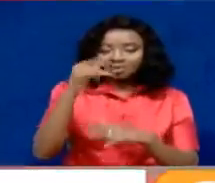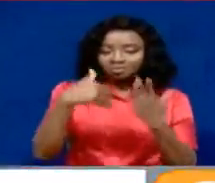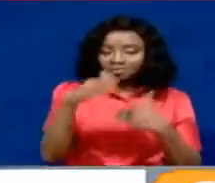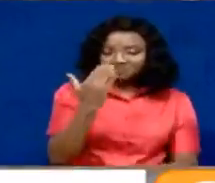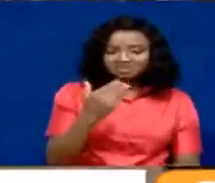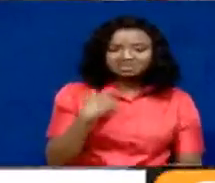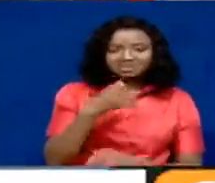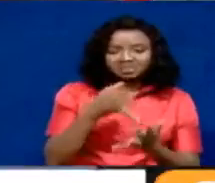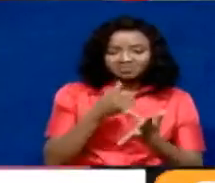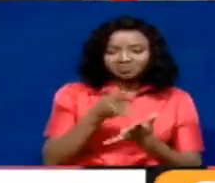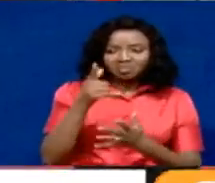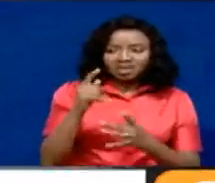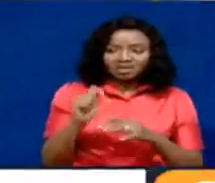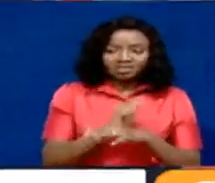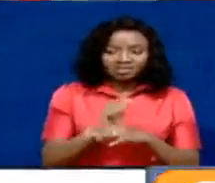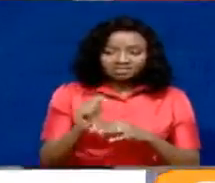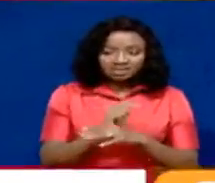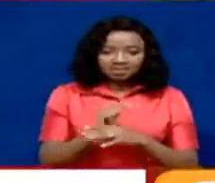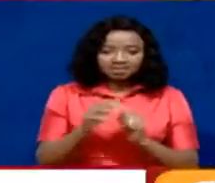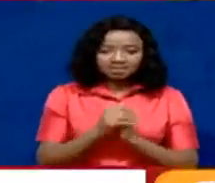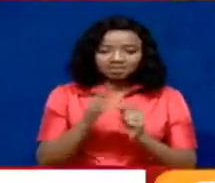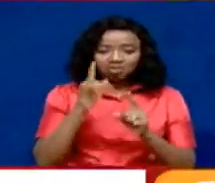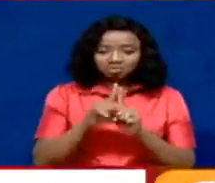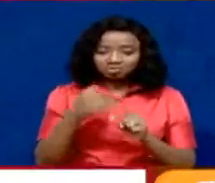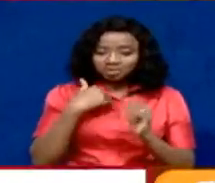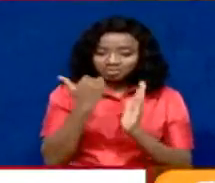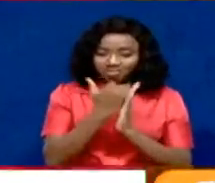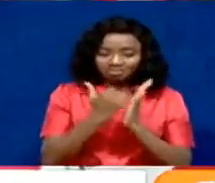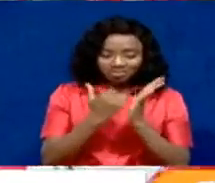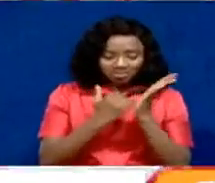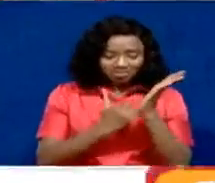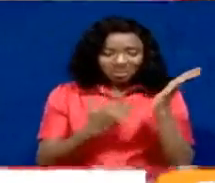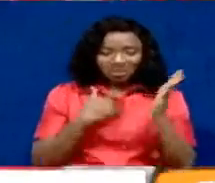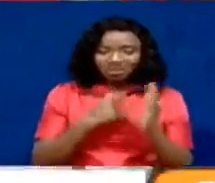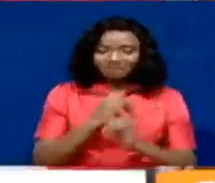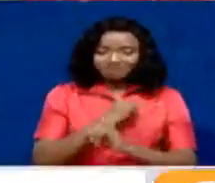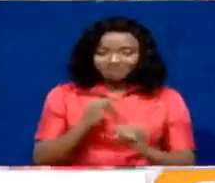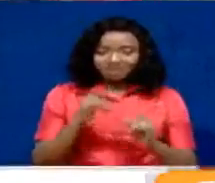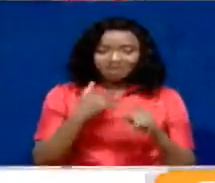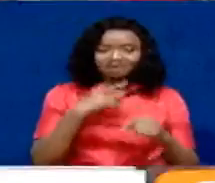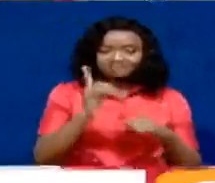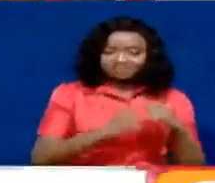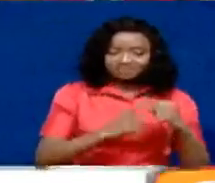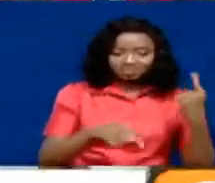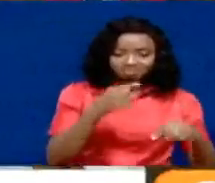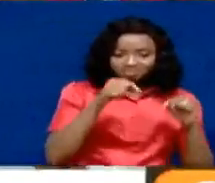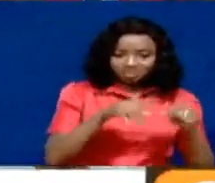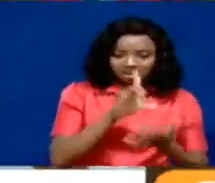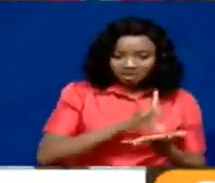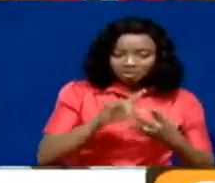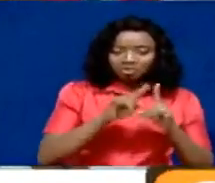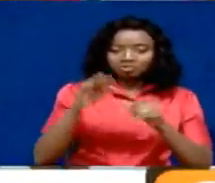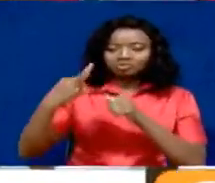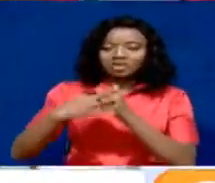took part in the trials. The Federation has a jam-packed calendar that includes six local championships and eight